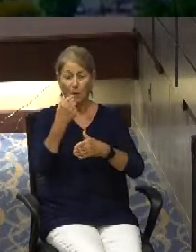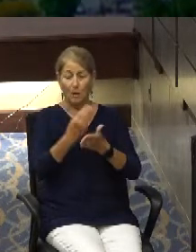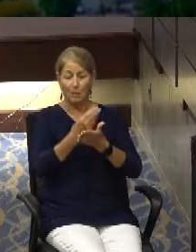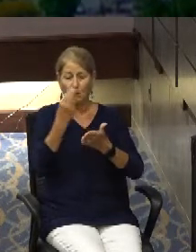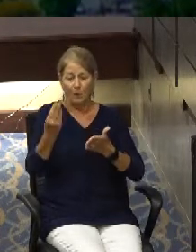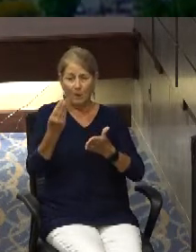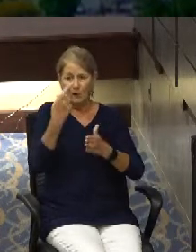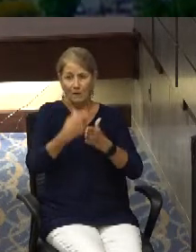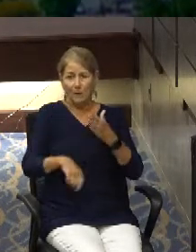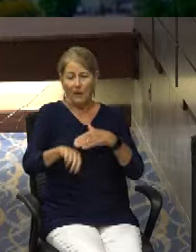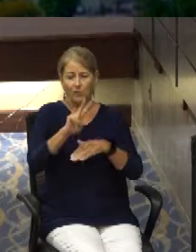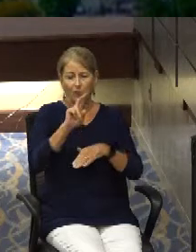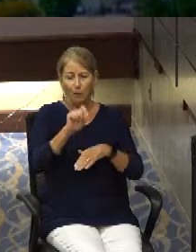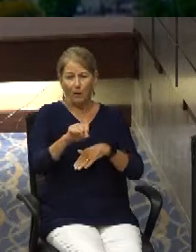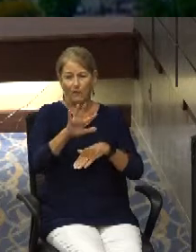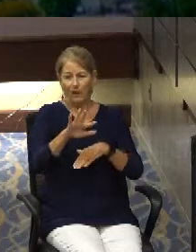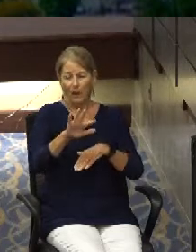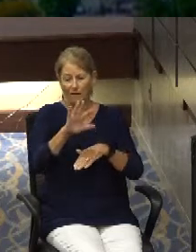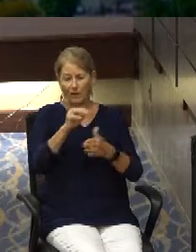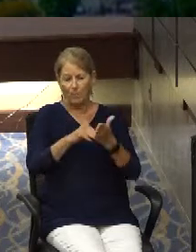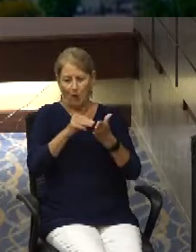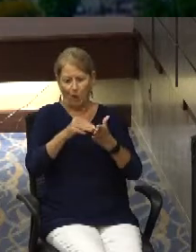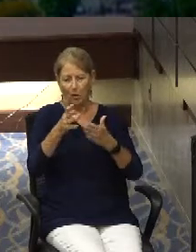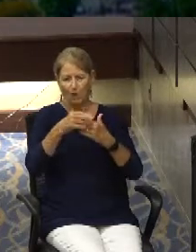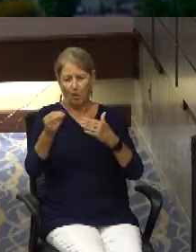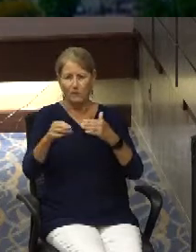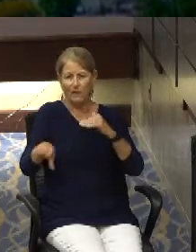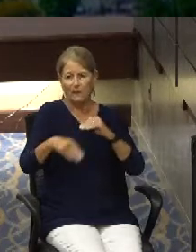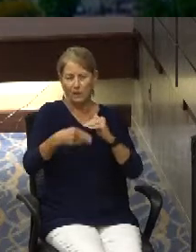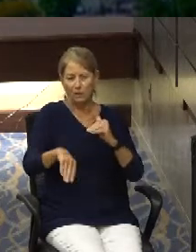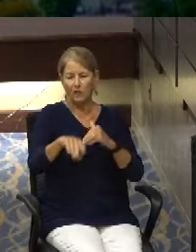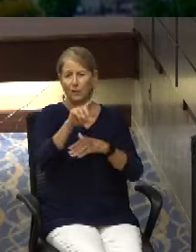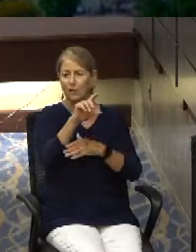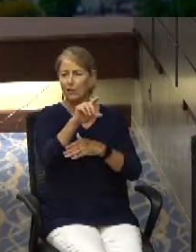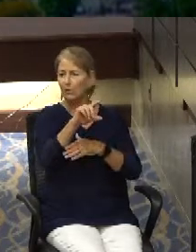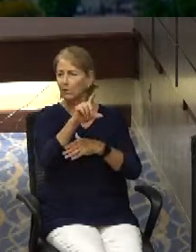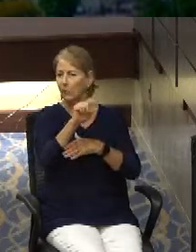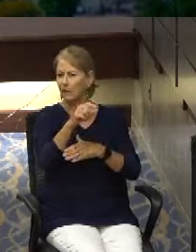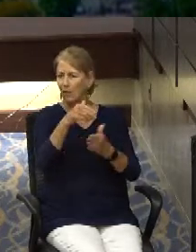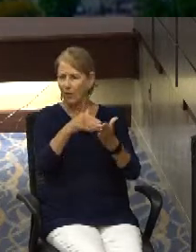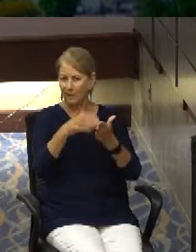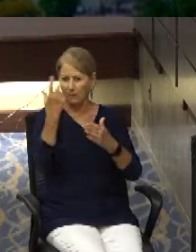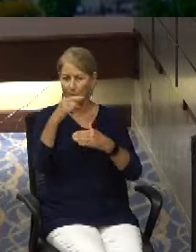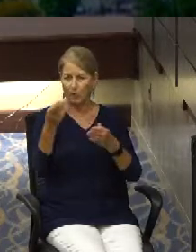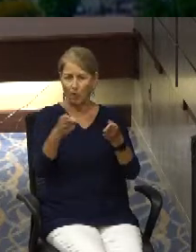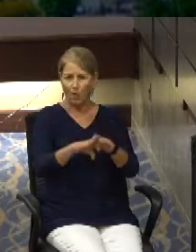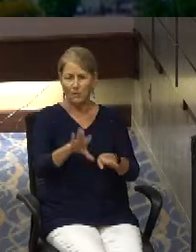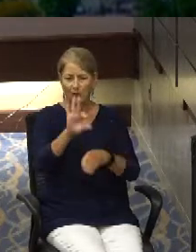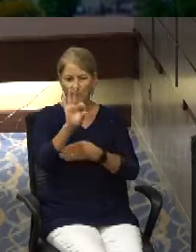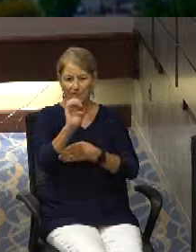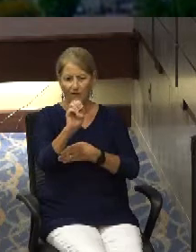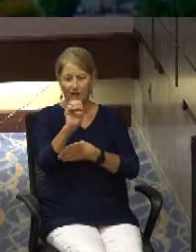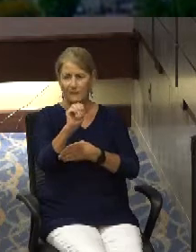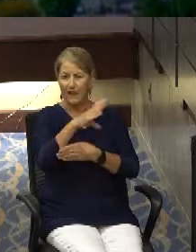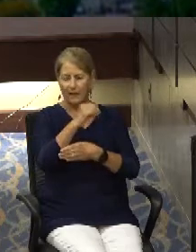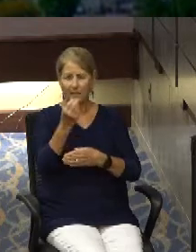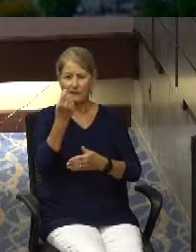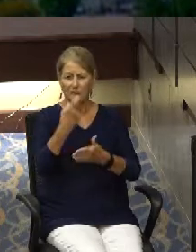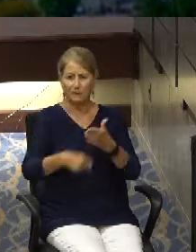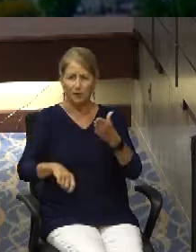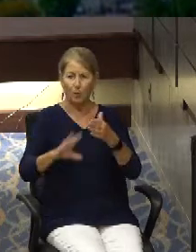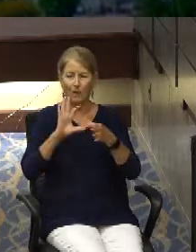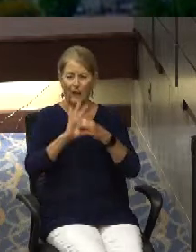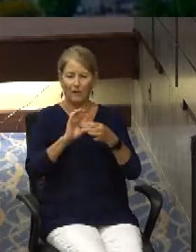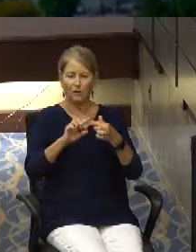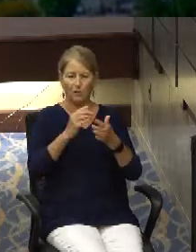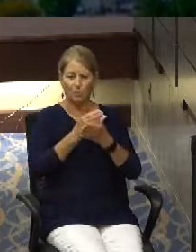$2.25 million with an additional $20,000 for closing fees, appraisal, surveying, or other expenses related to the purchase. The tract that you're